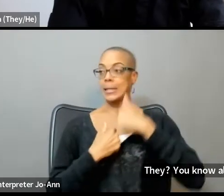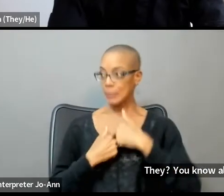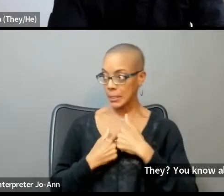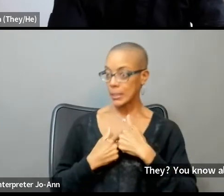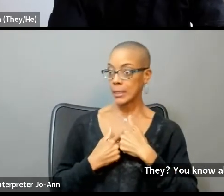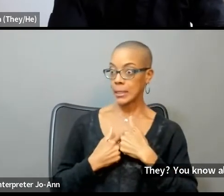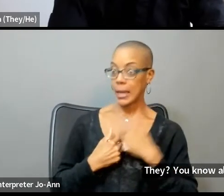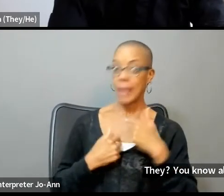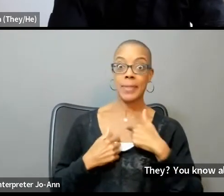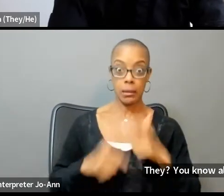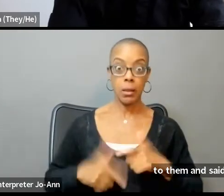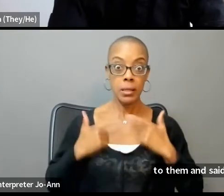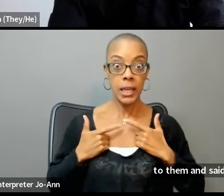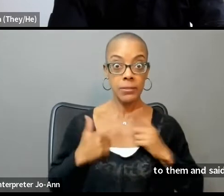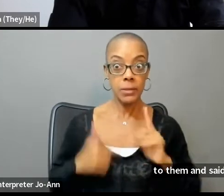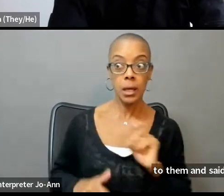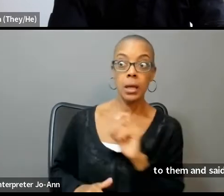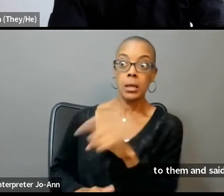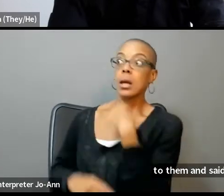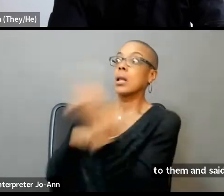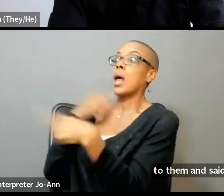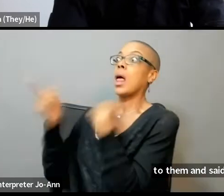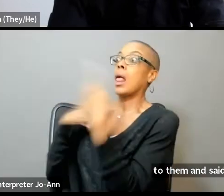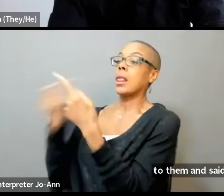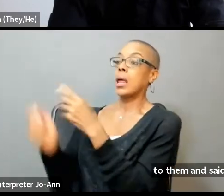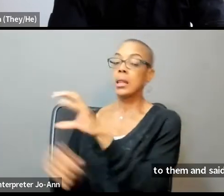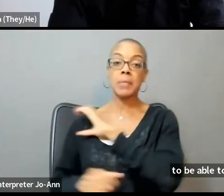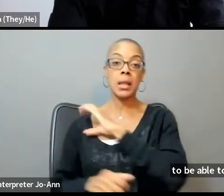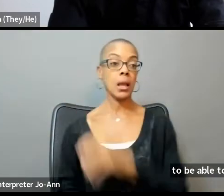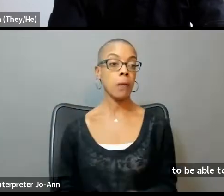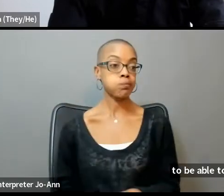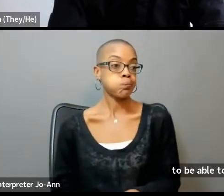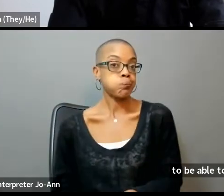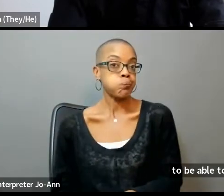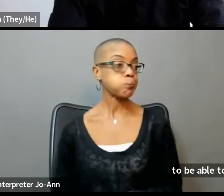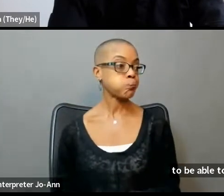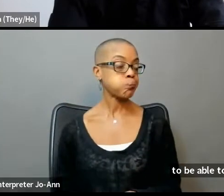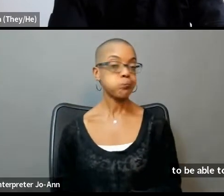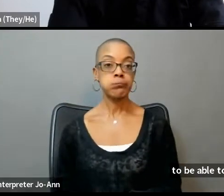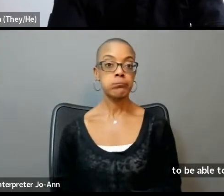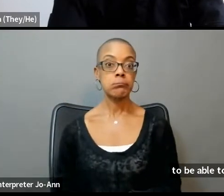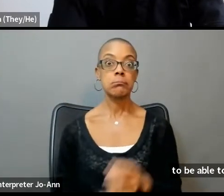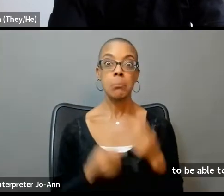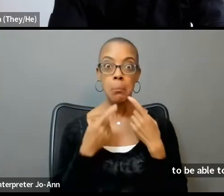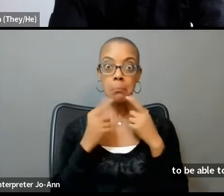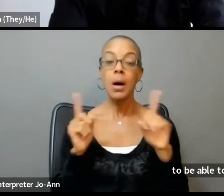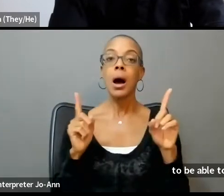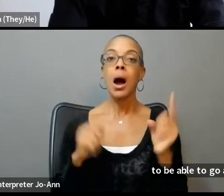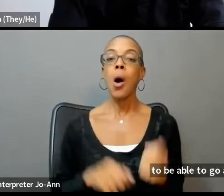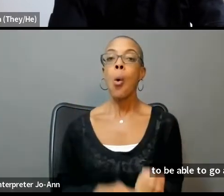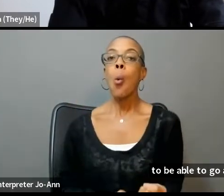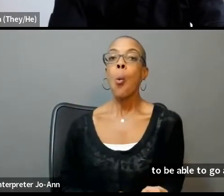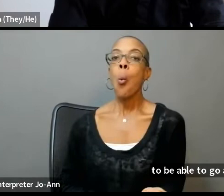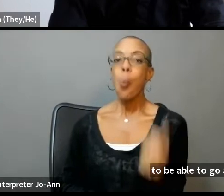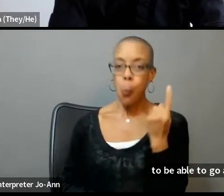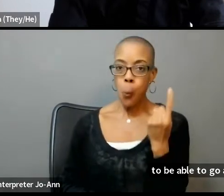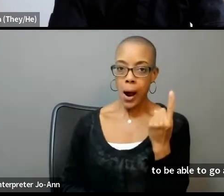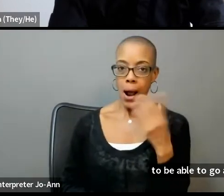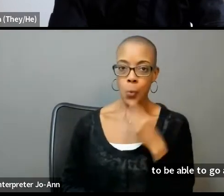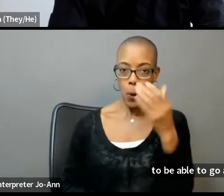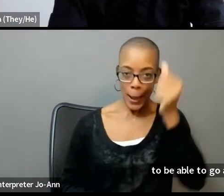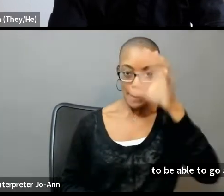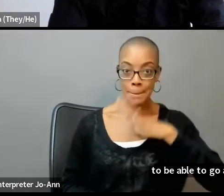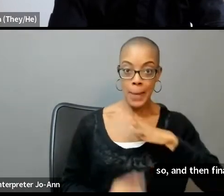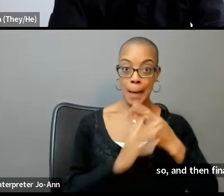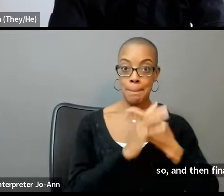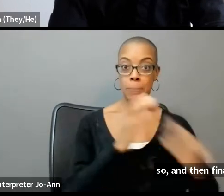able to go and tell, and they did not do anything. So, and then finally, one white man goes missing and all